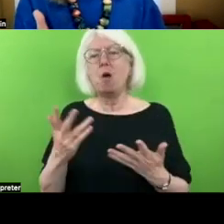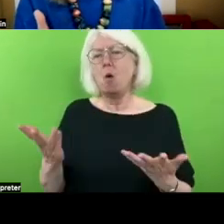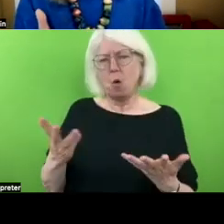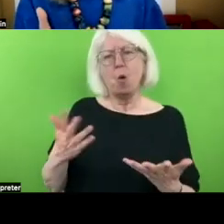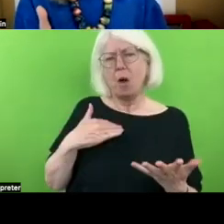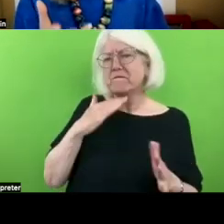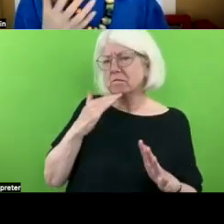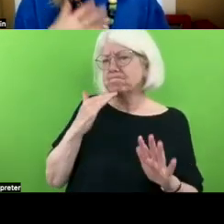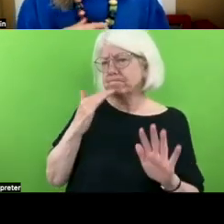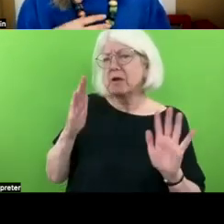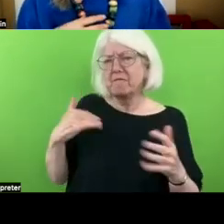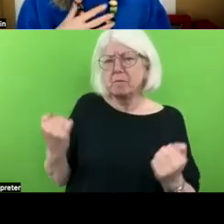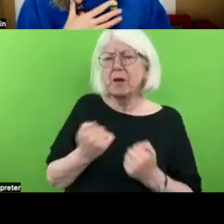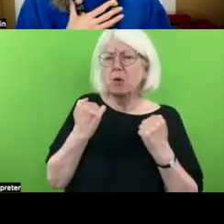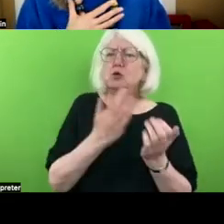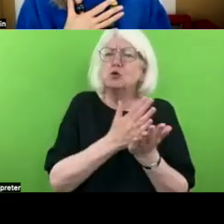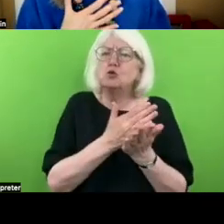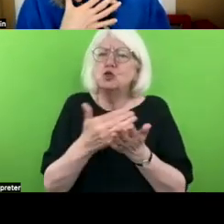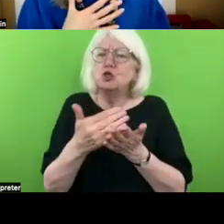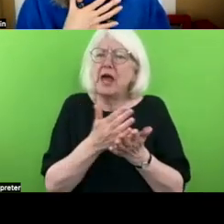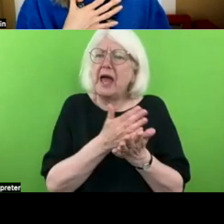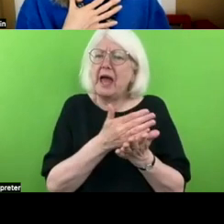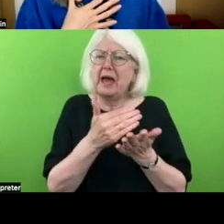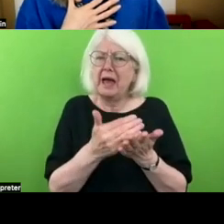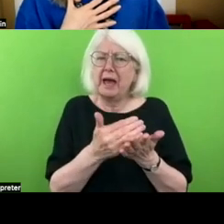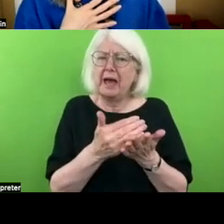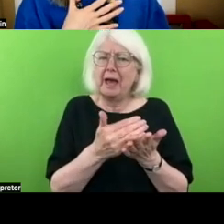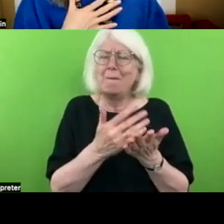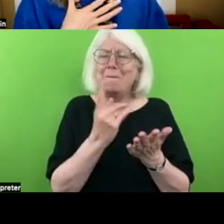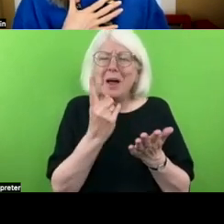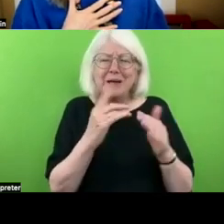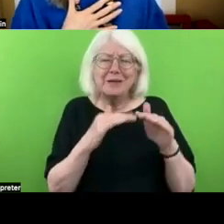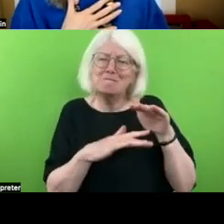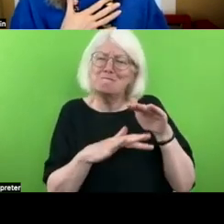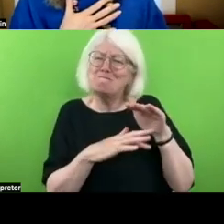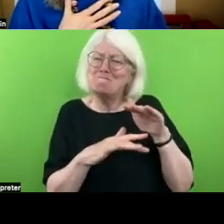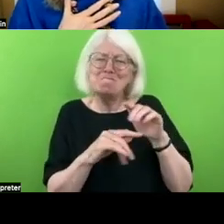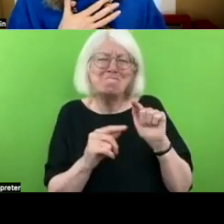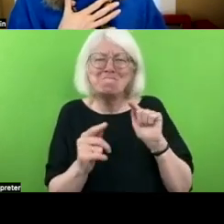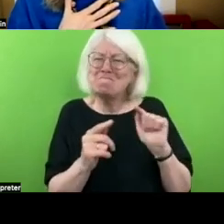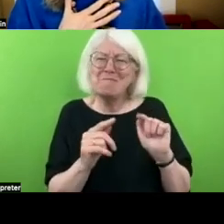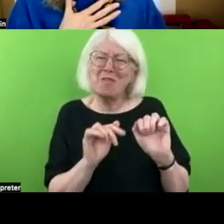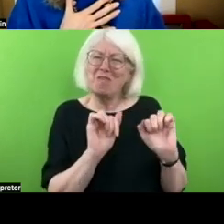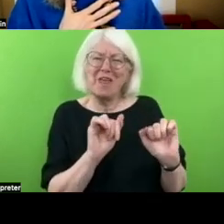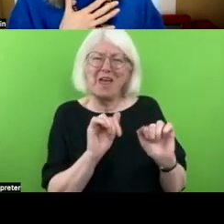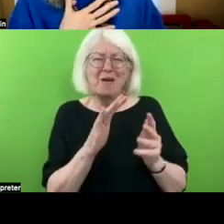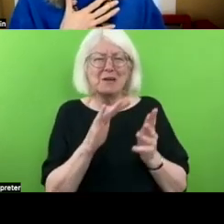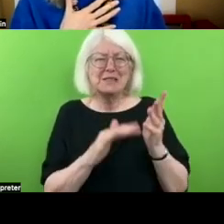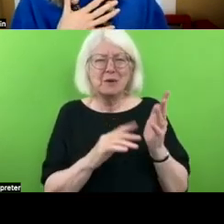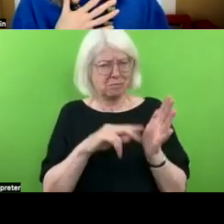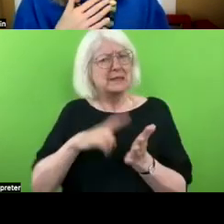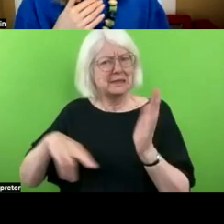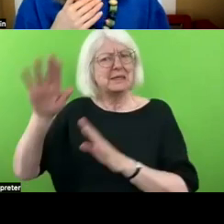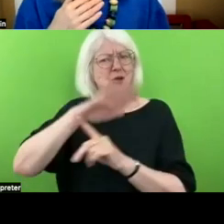share. But interestingly, in the interviews, implicitly, their experience, certainly in the national